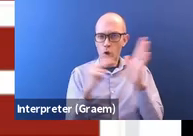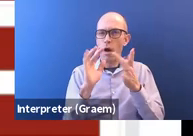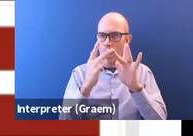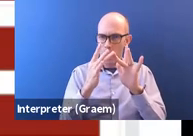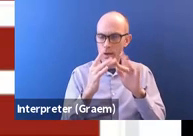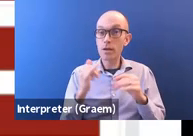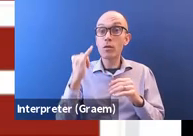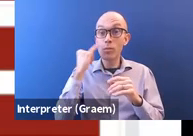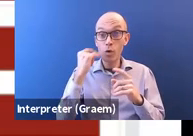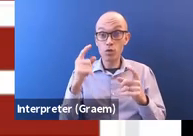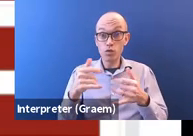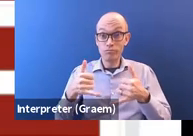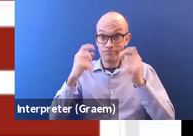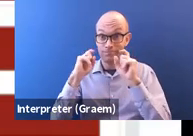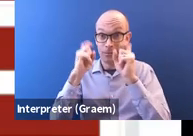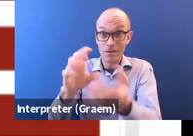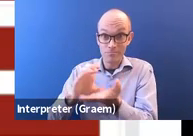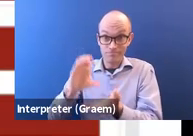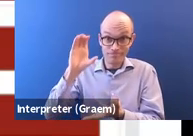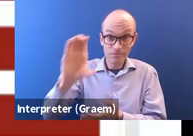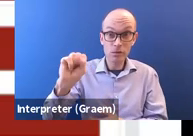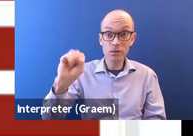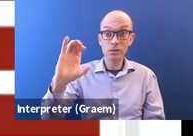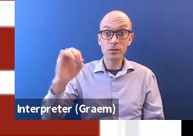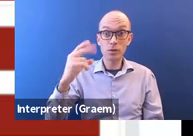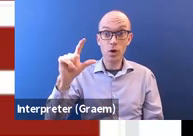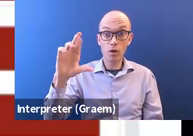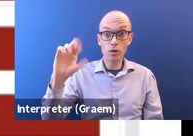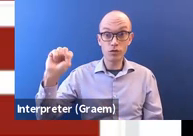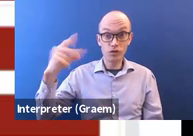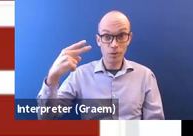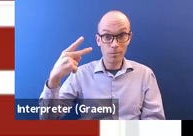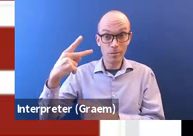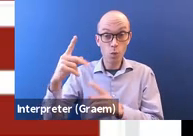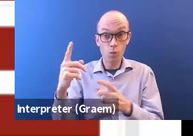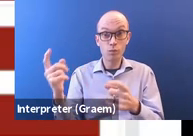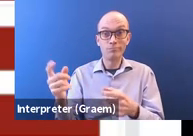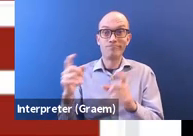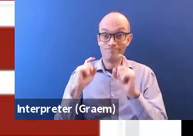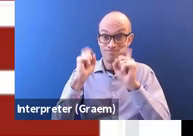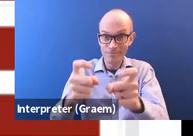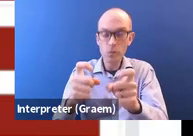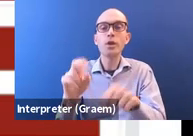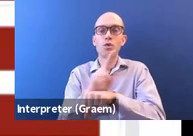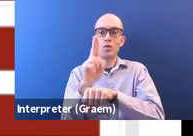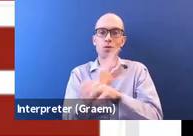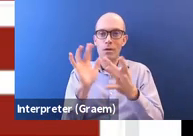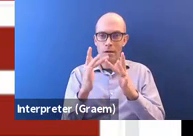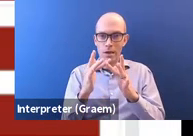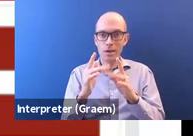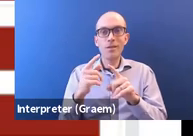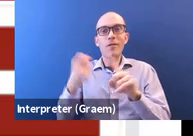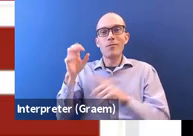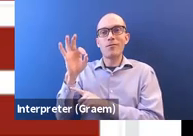So it's not a scholarship that the bookstore does. It's a scholarship that Fresno City and the State Center Community